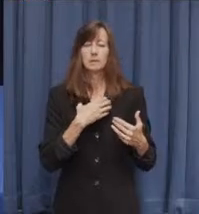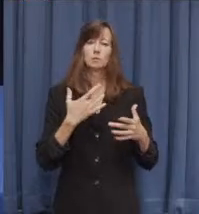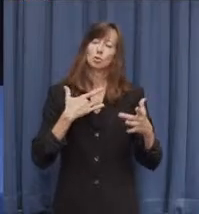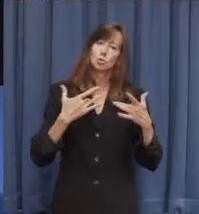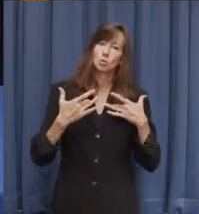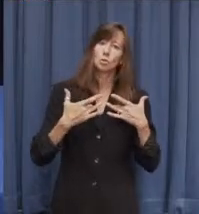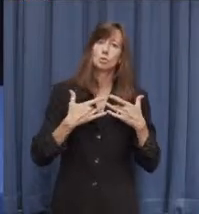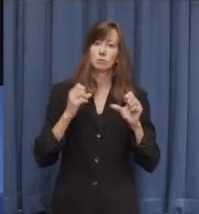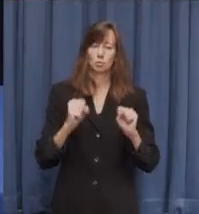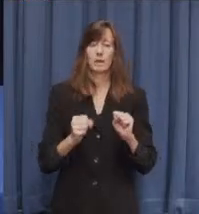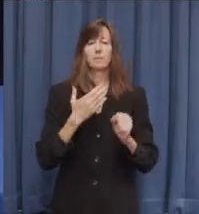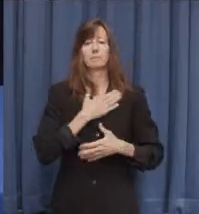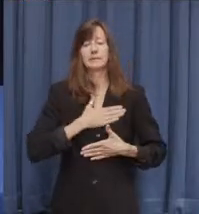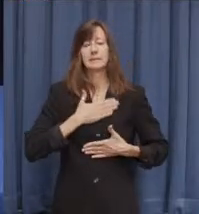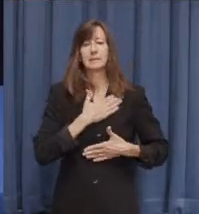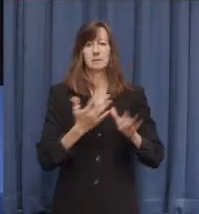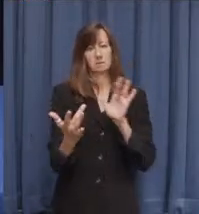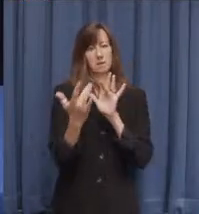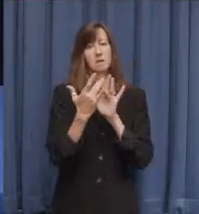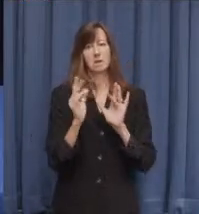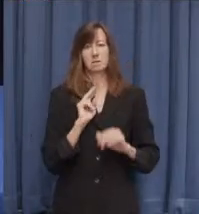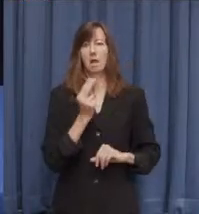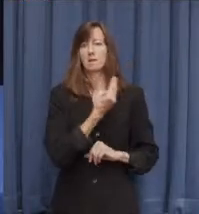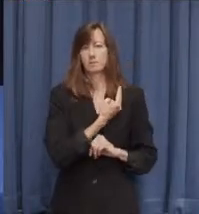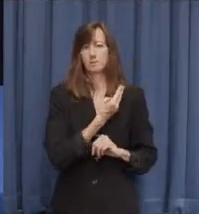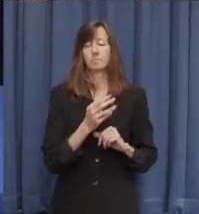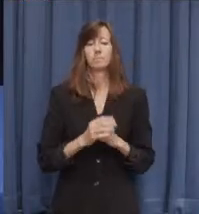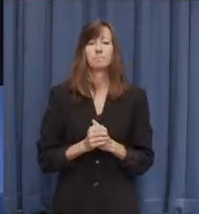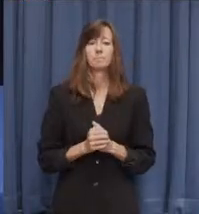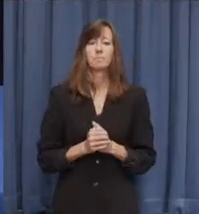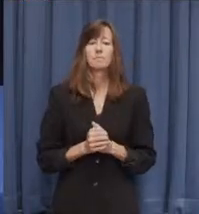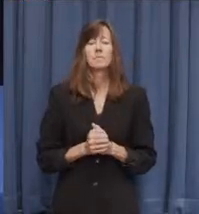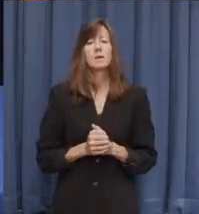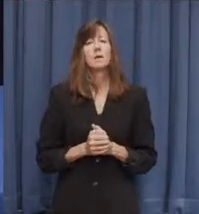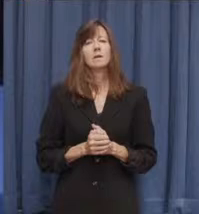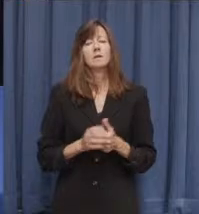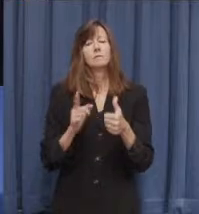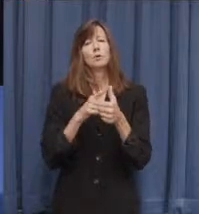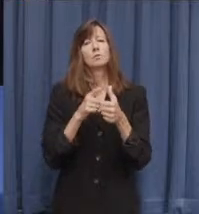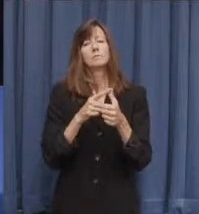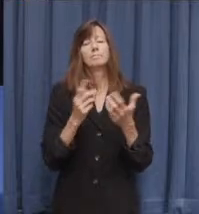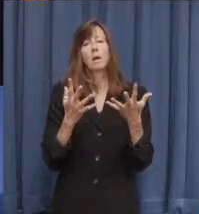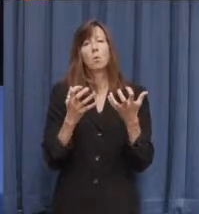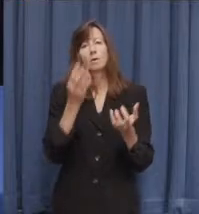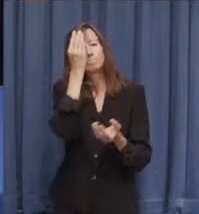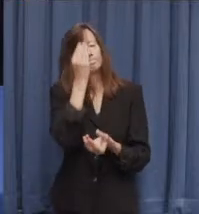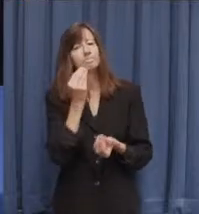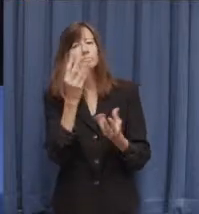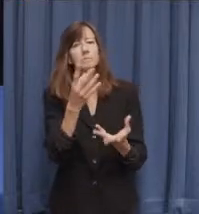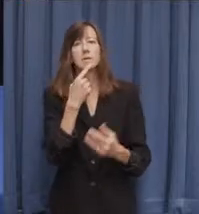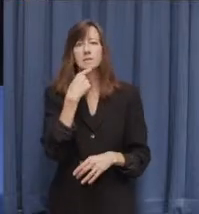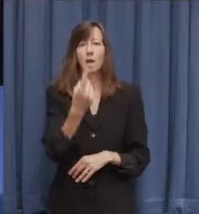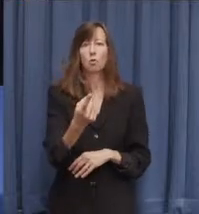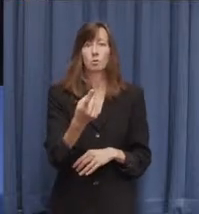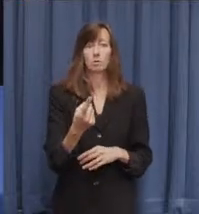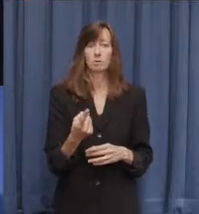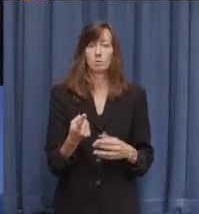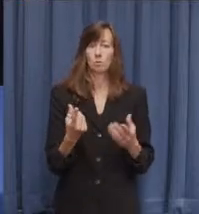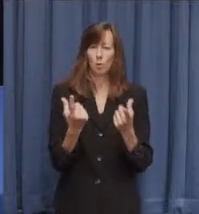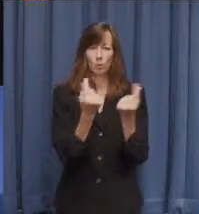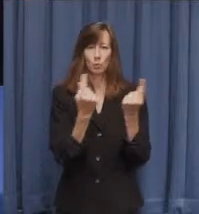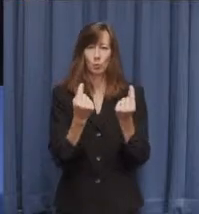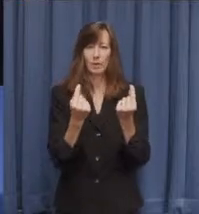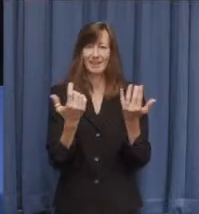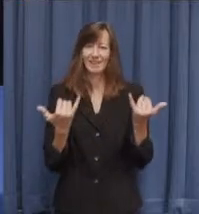this whole thing we're doing here, which is absolutely, at least in all of our lifetimes, unprecedented, which is trying